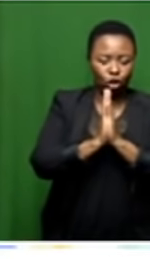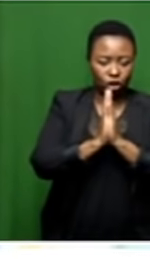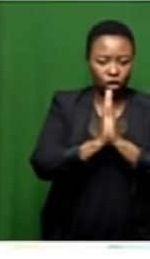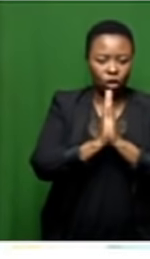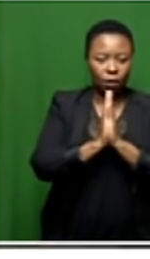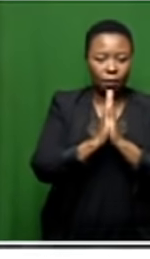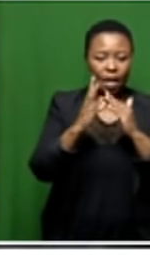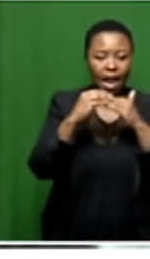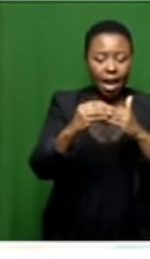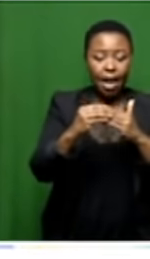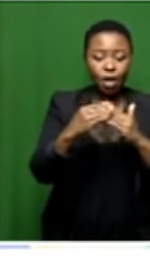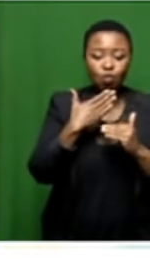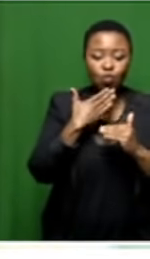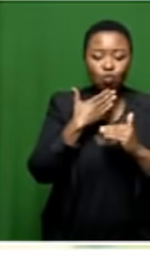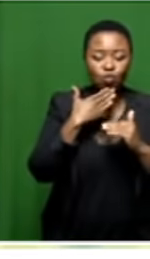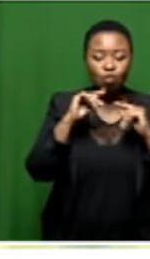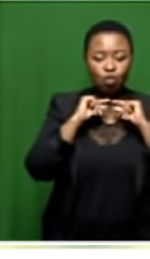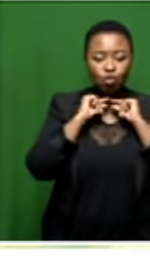led by